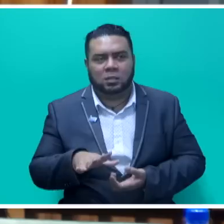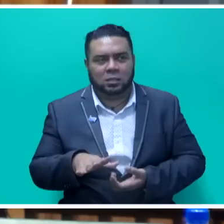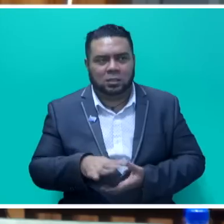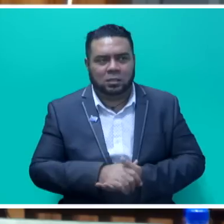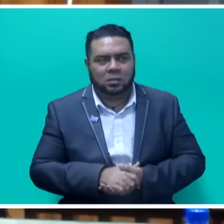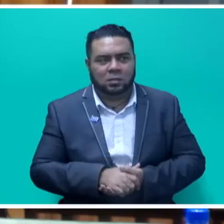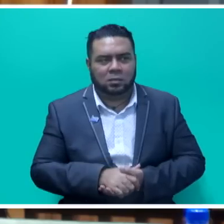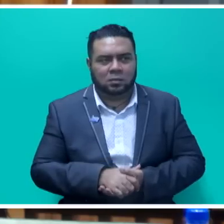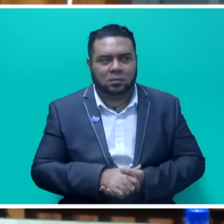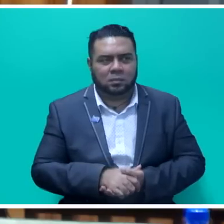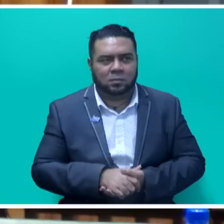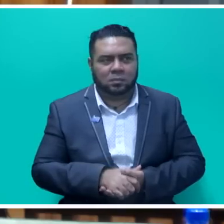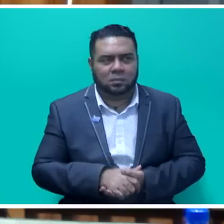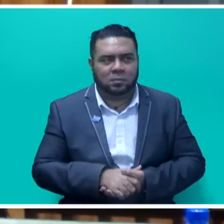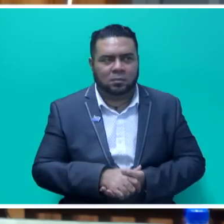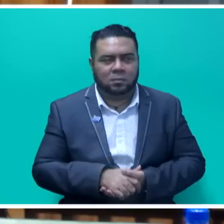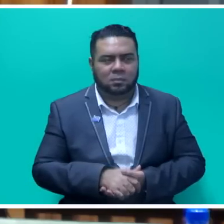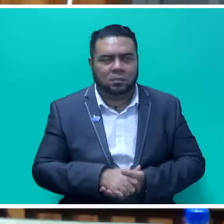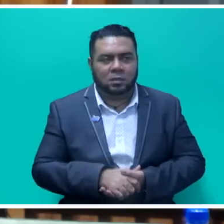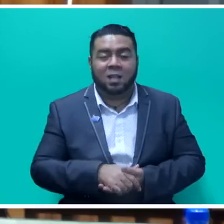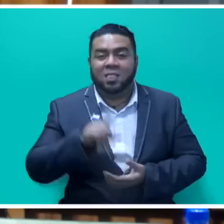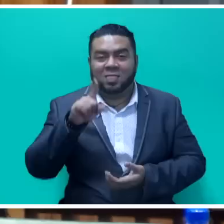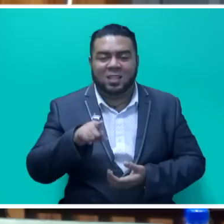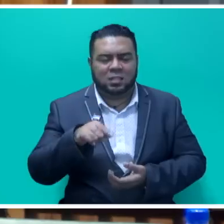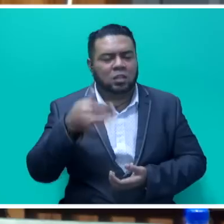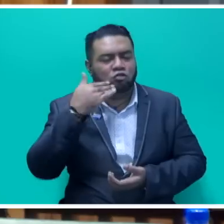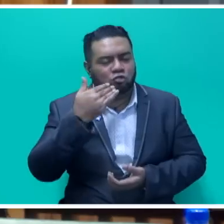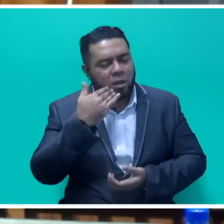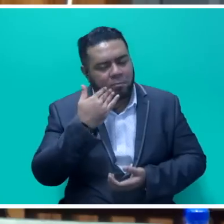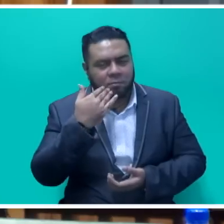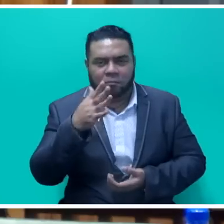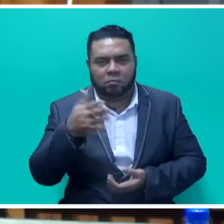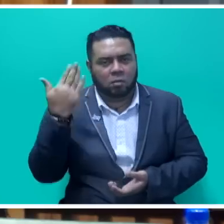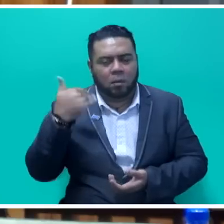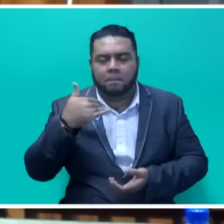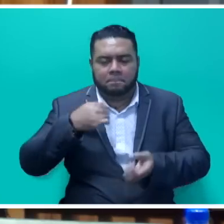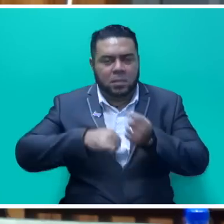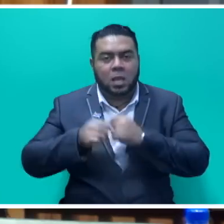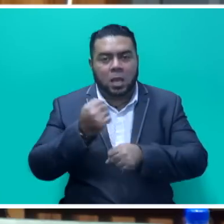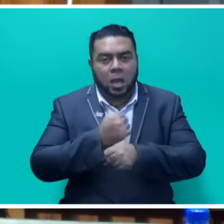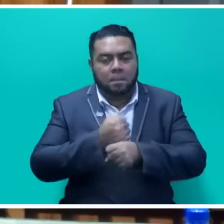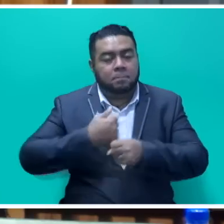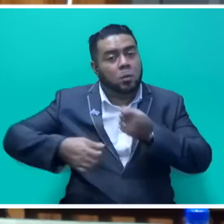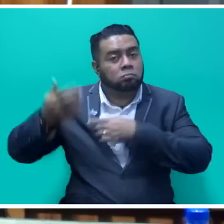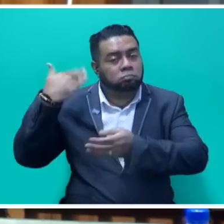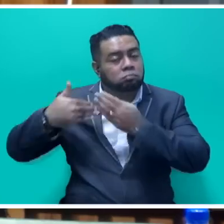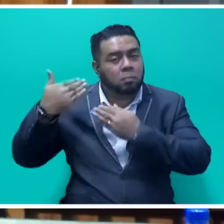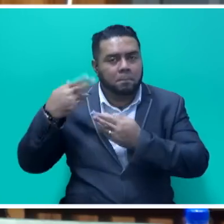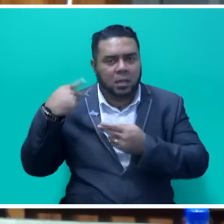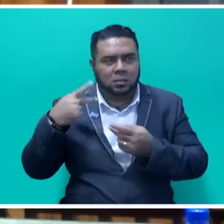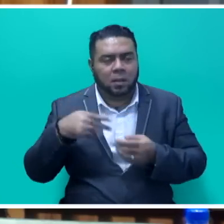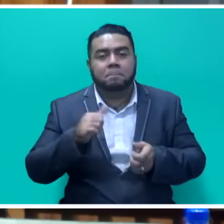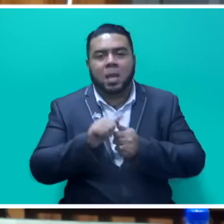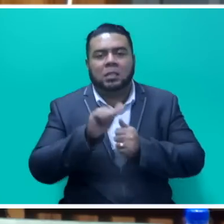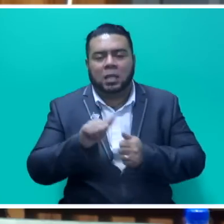Speaker. This shameful episode has become a thing of the past. Better days, months and